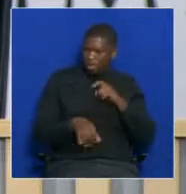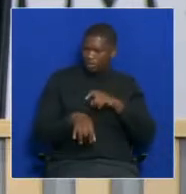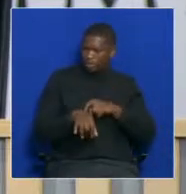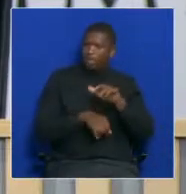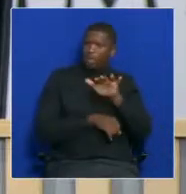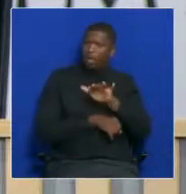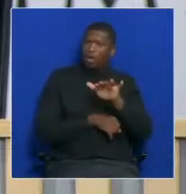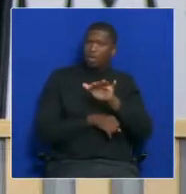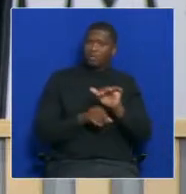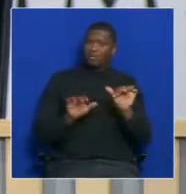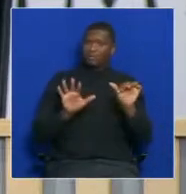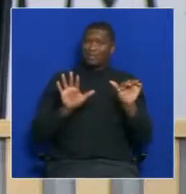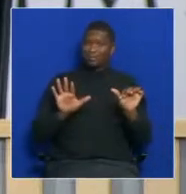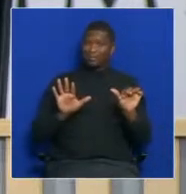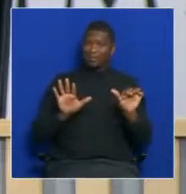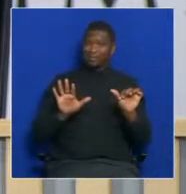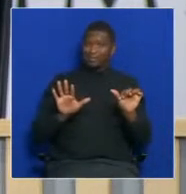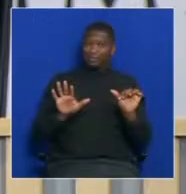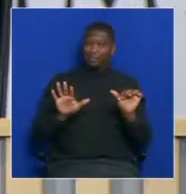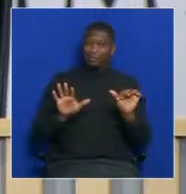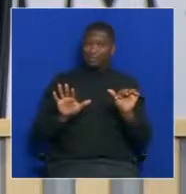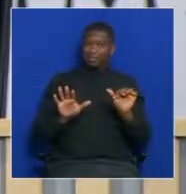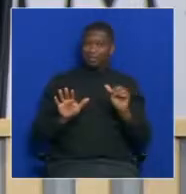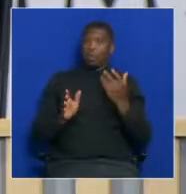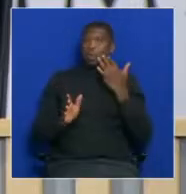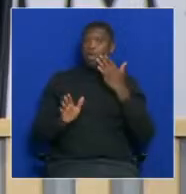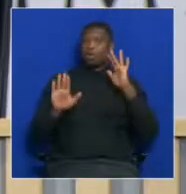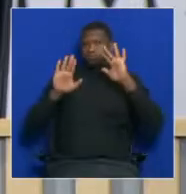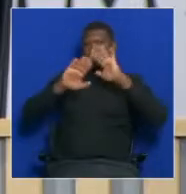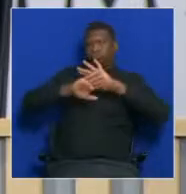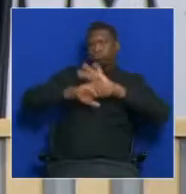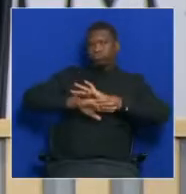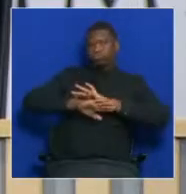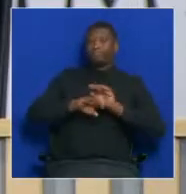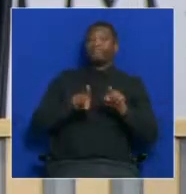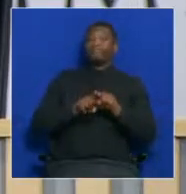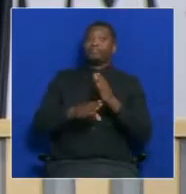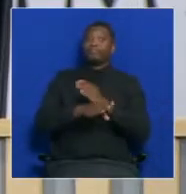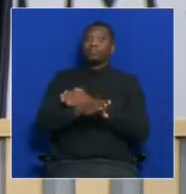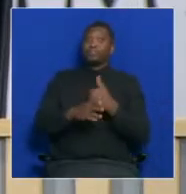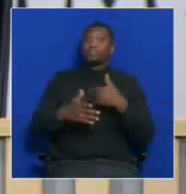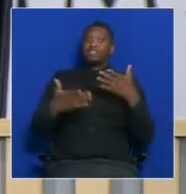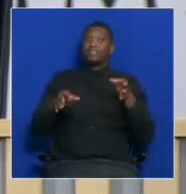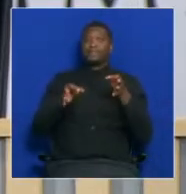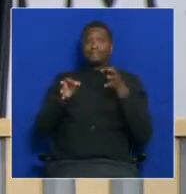6, around there in the evening. And as I said,